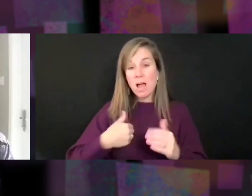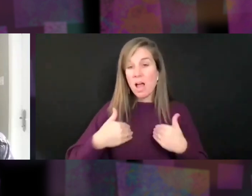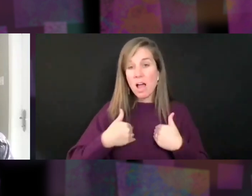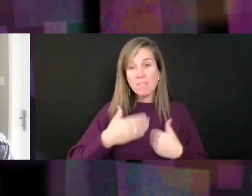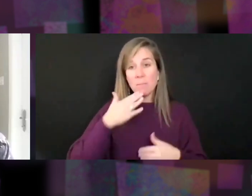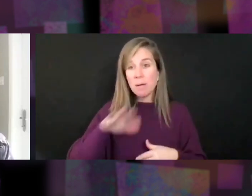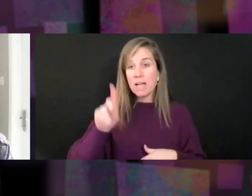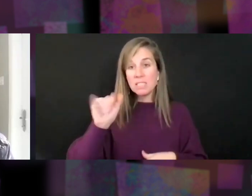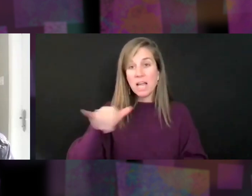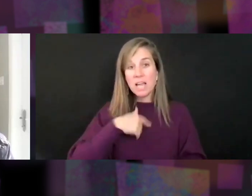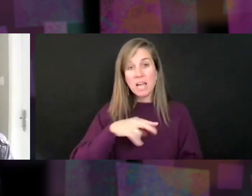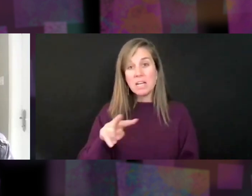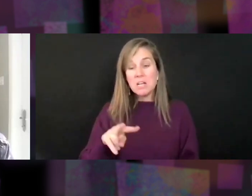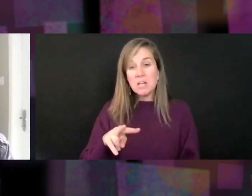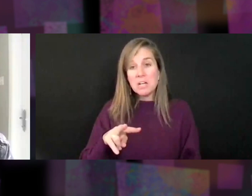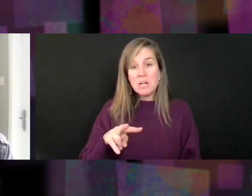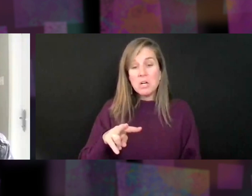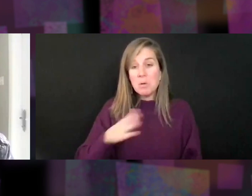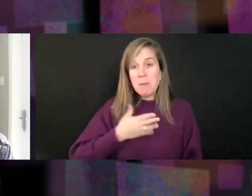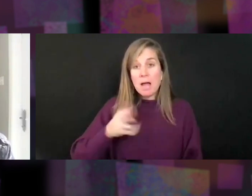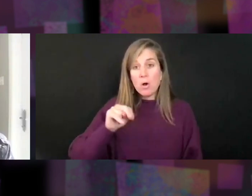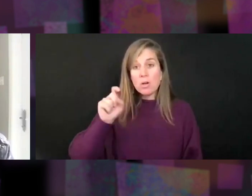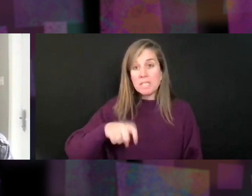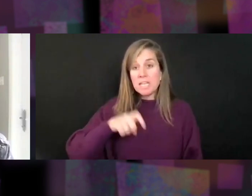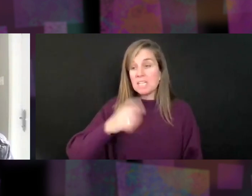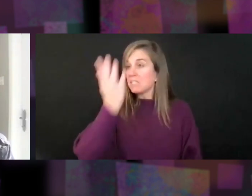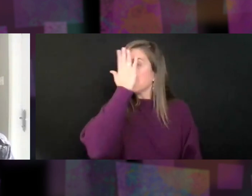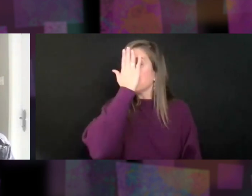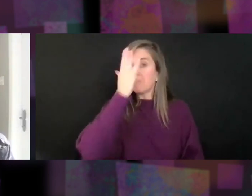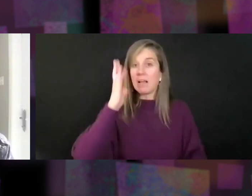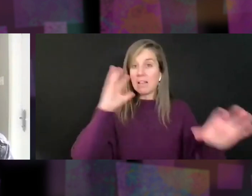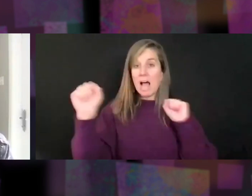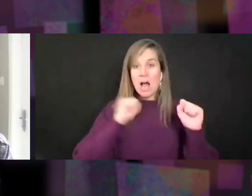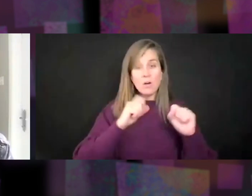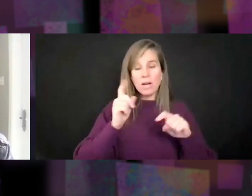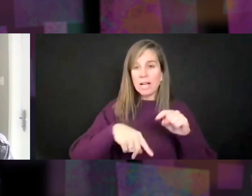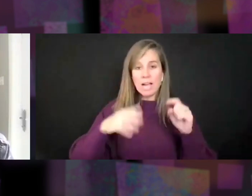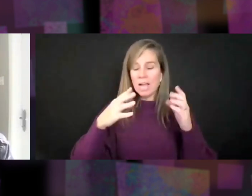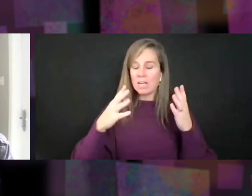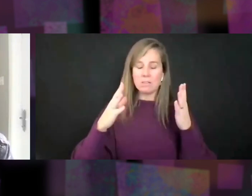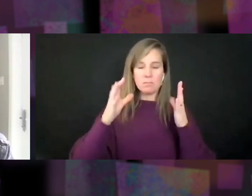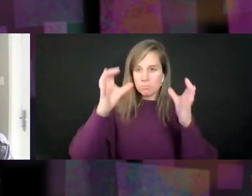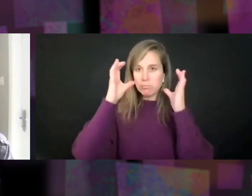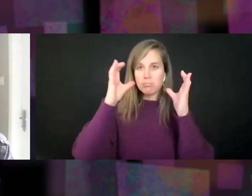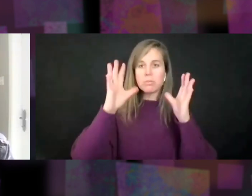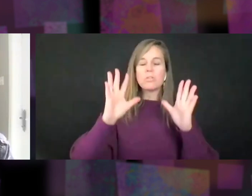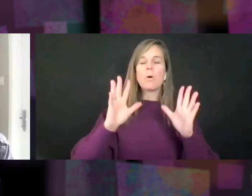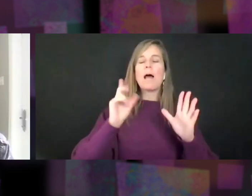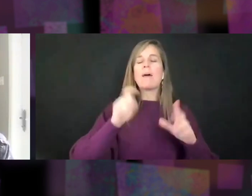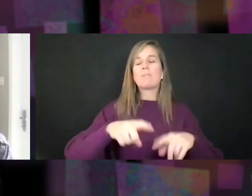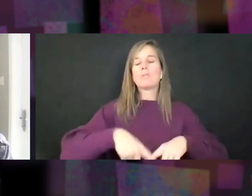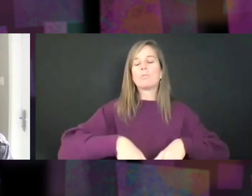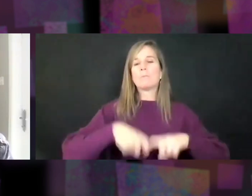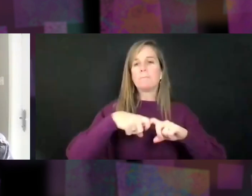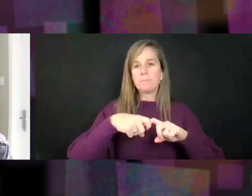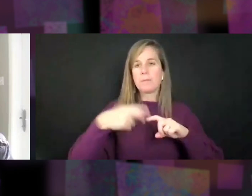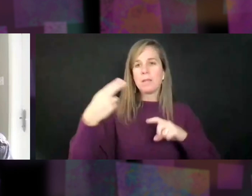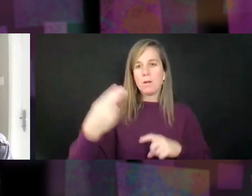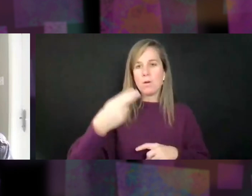listen to anything but my own needs. And in those moments, I really need to HALT, the acronym